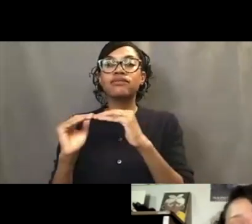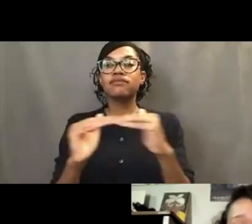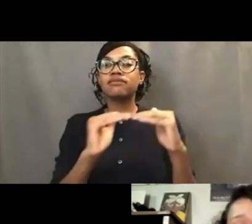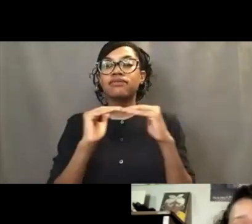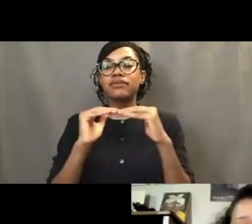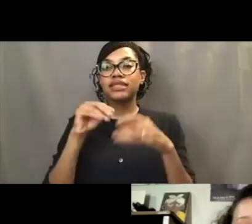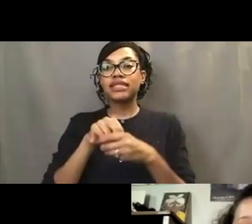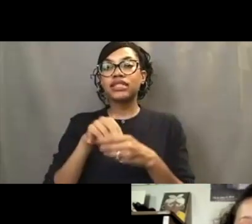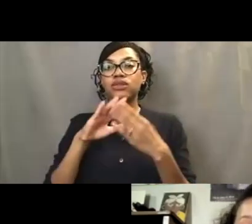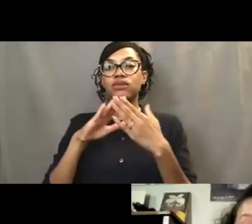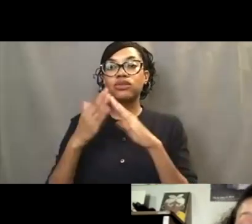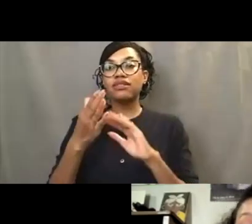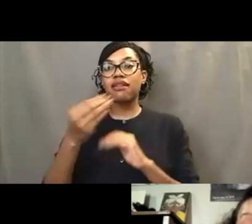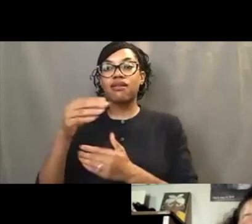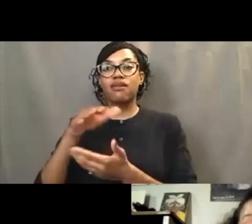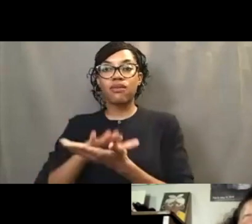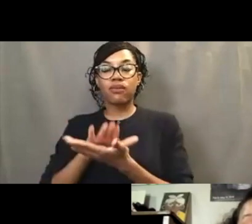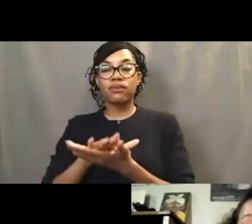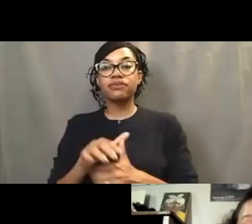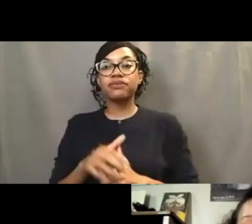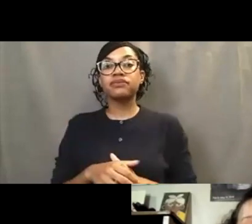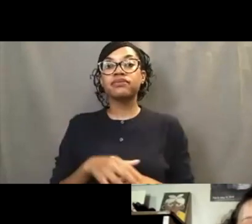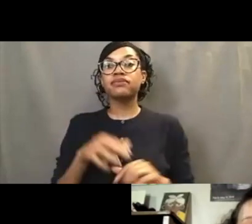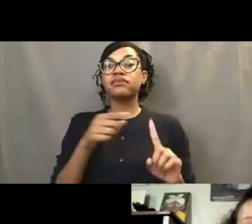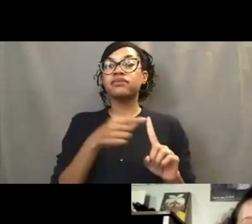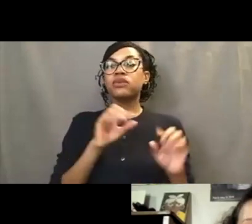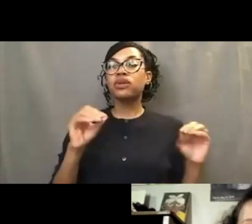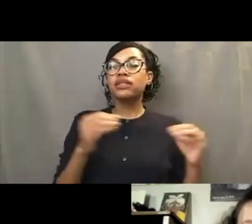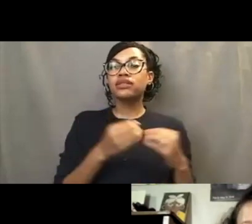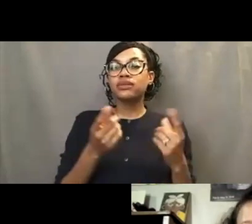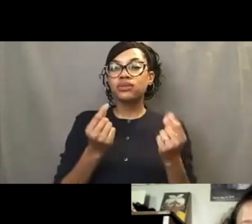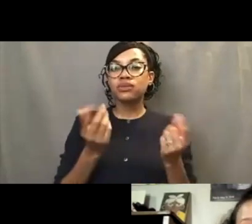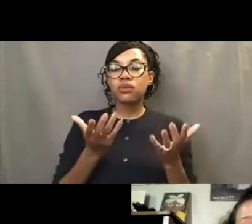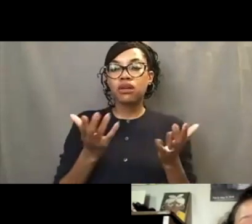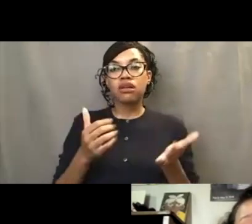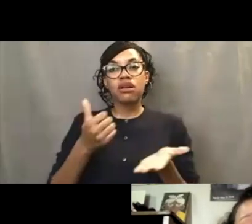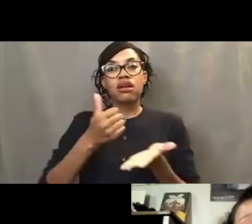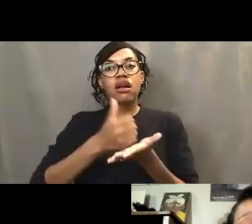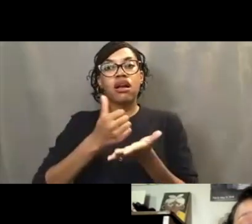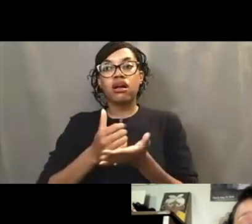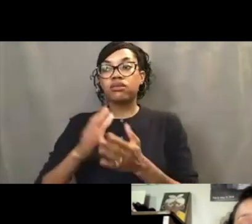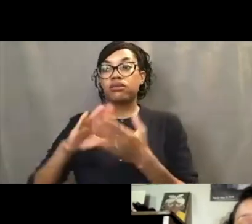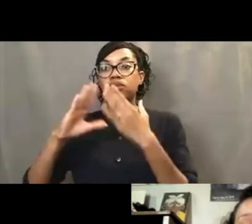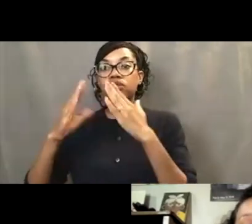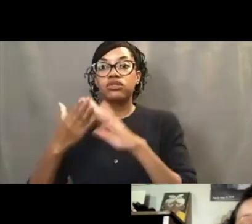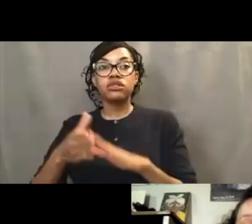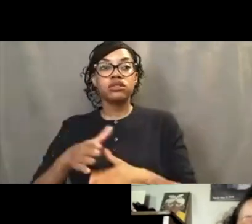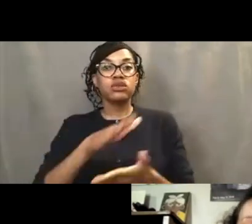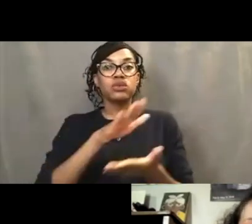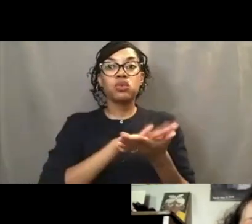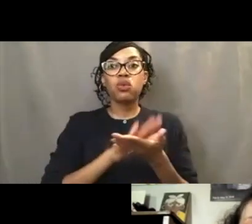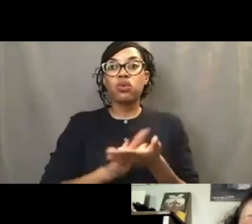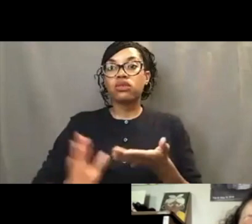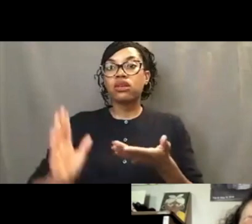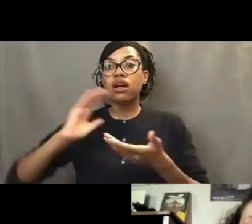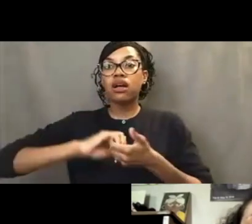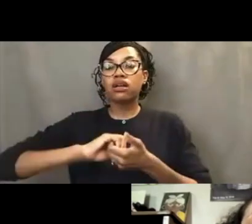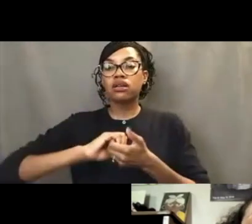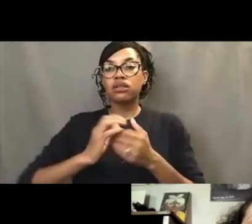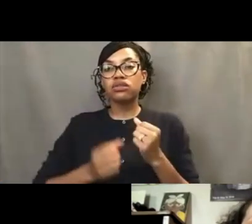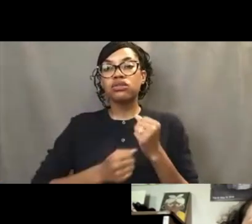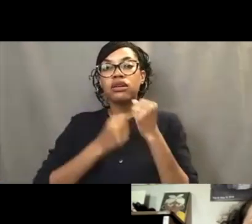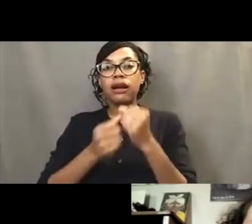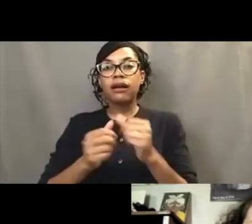in schools and communities to enhance the learning and well-being of our children and to build a broad democratic movement for social